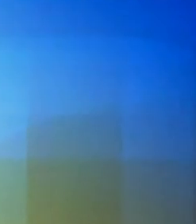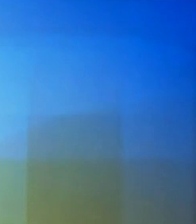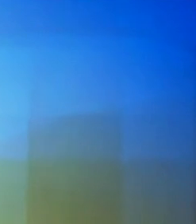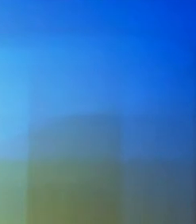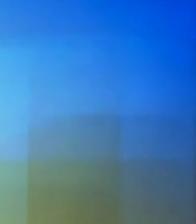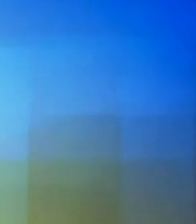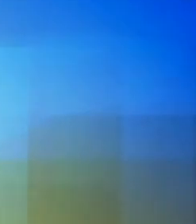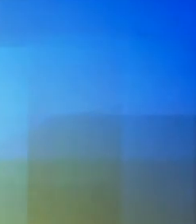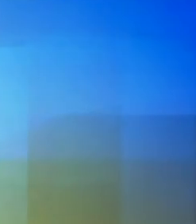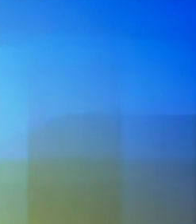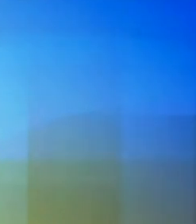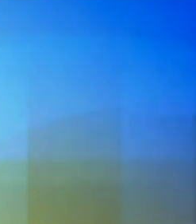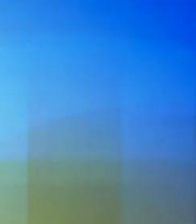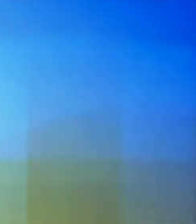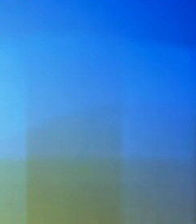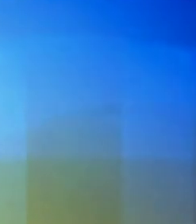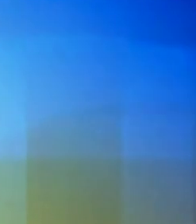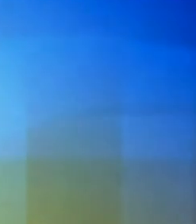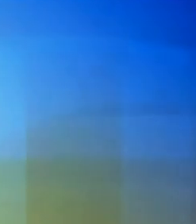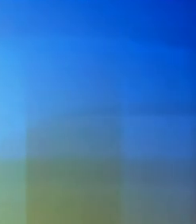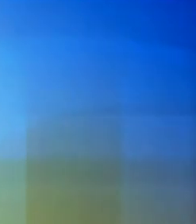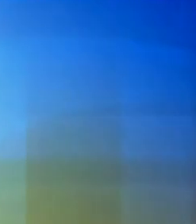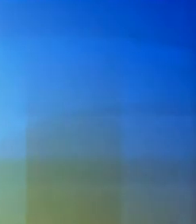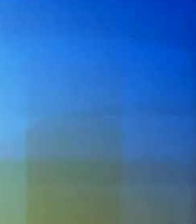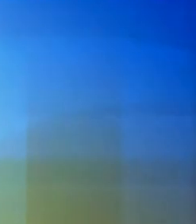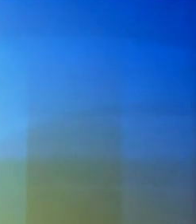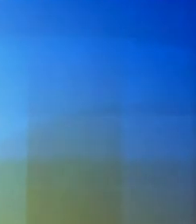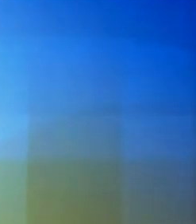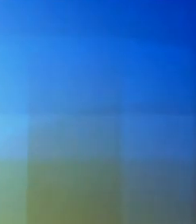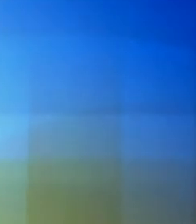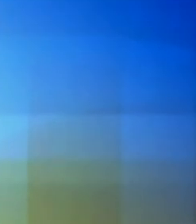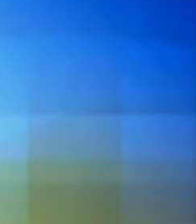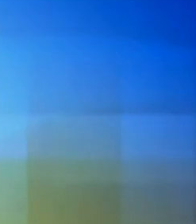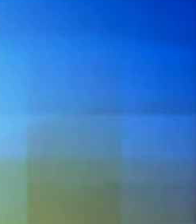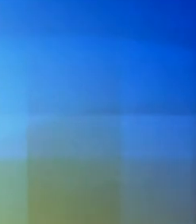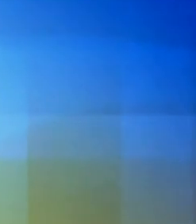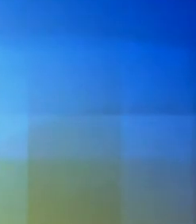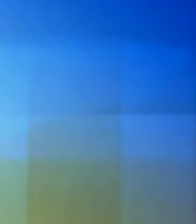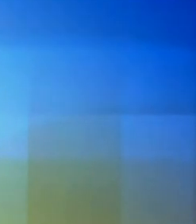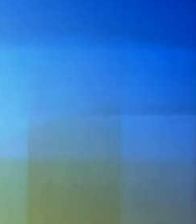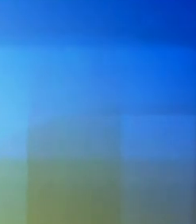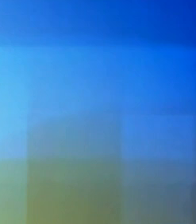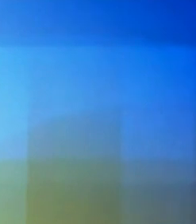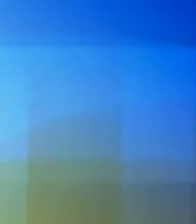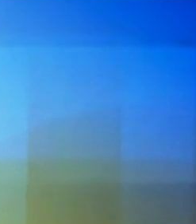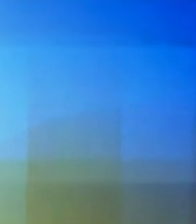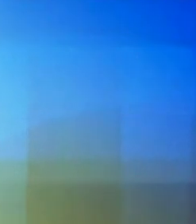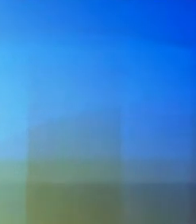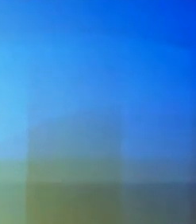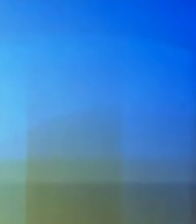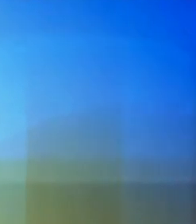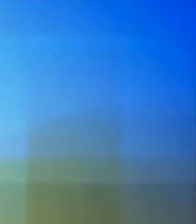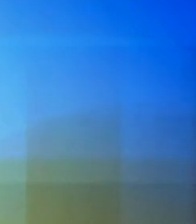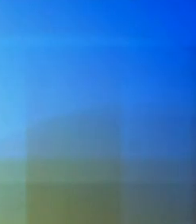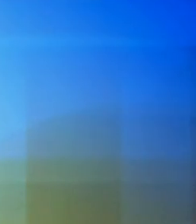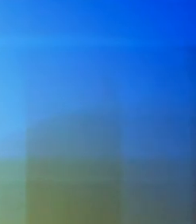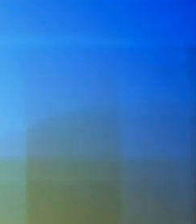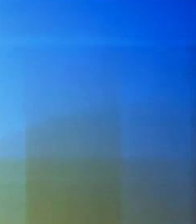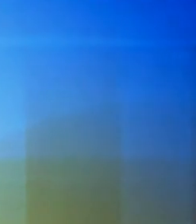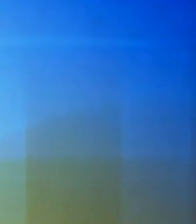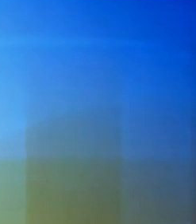with the opioid epidemic, overdoses that have, of course, taken lives and ruined lives and devastated